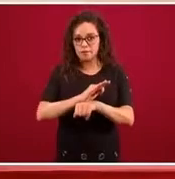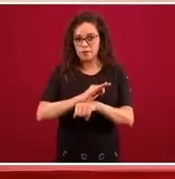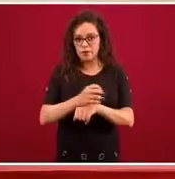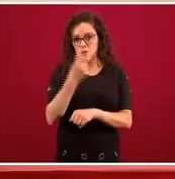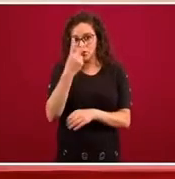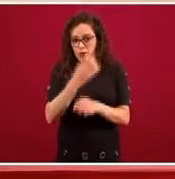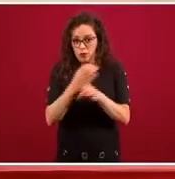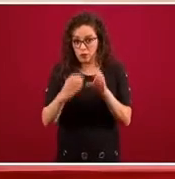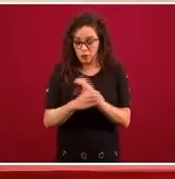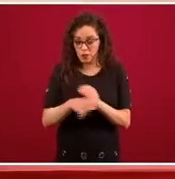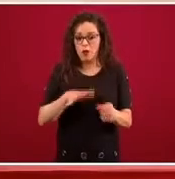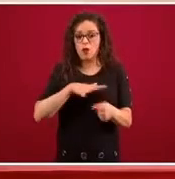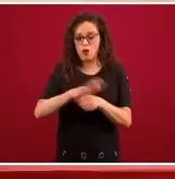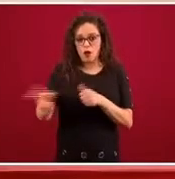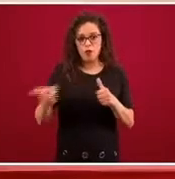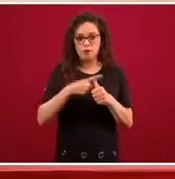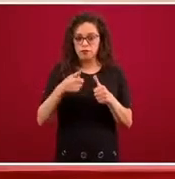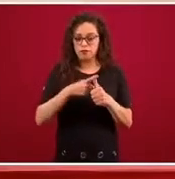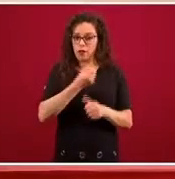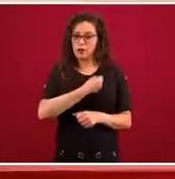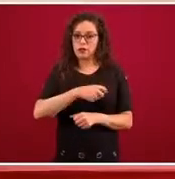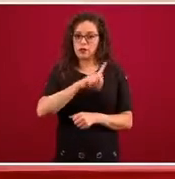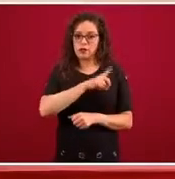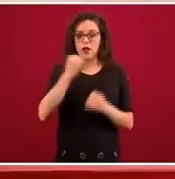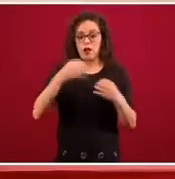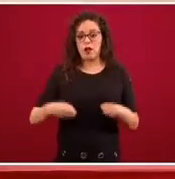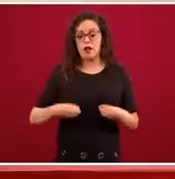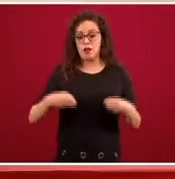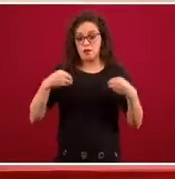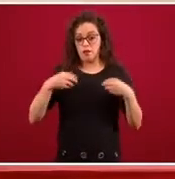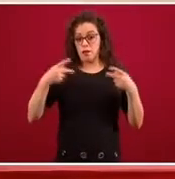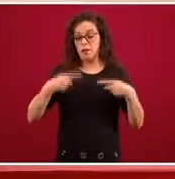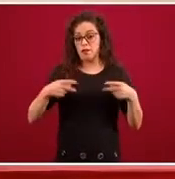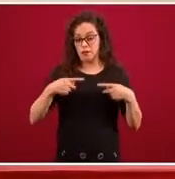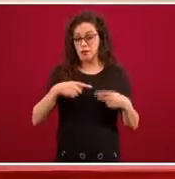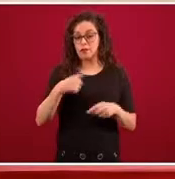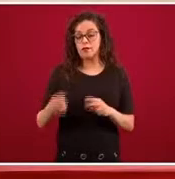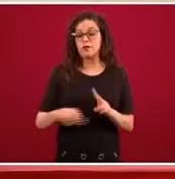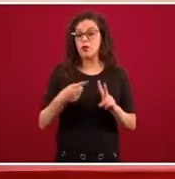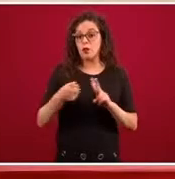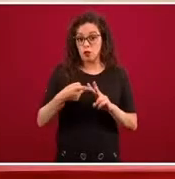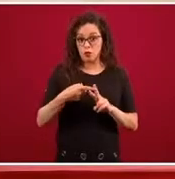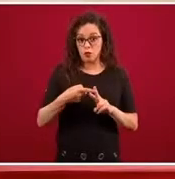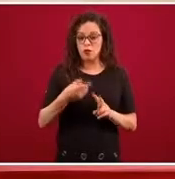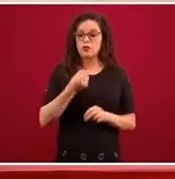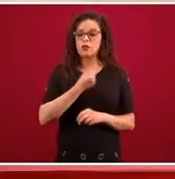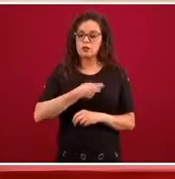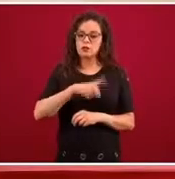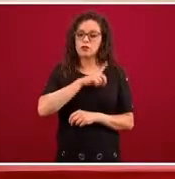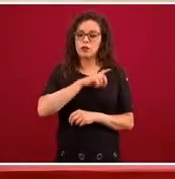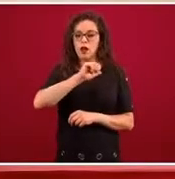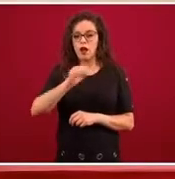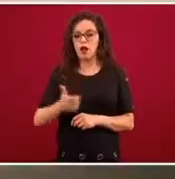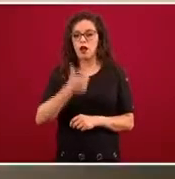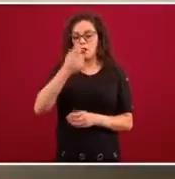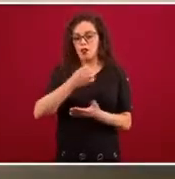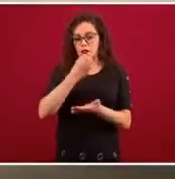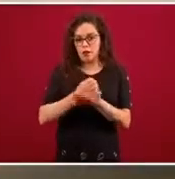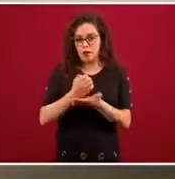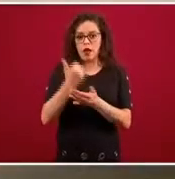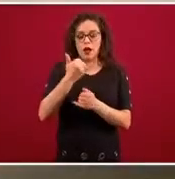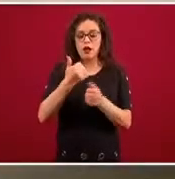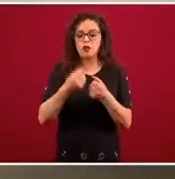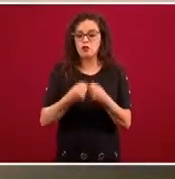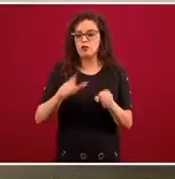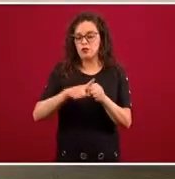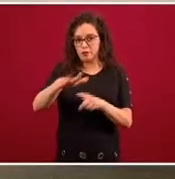were trying to keep a balance between the health of the people and also the